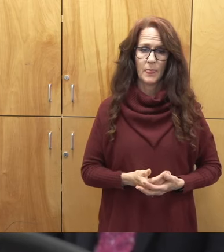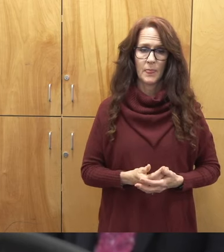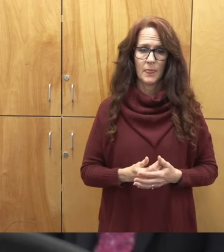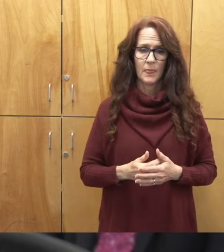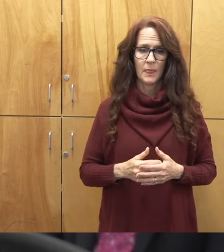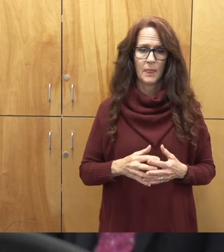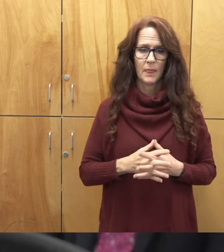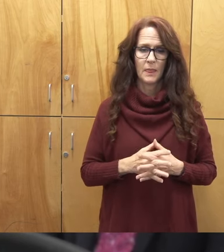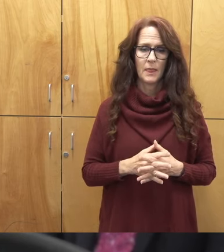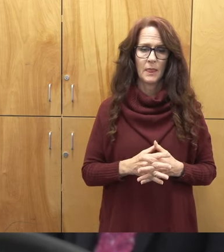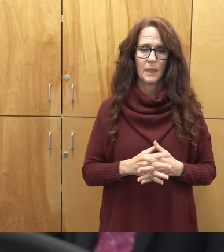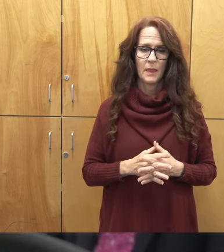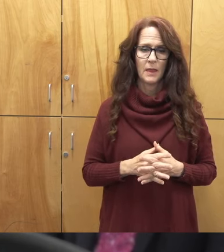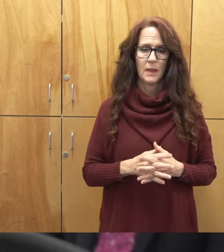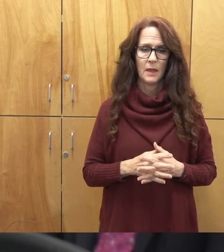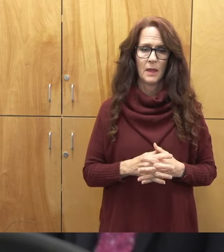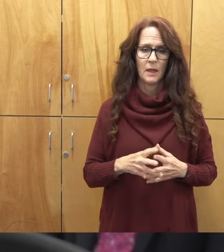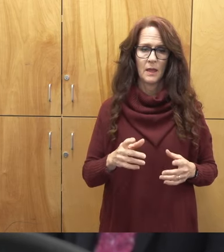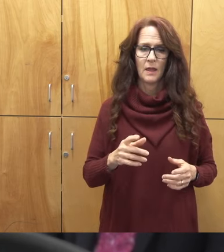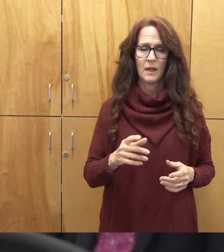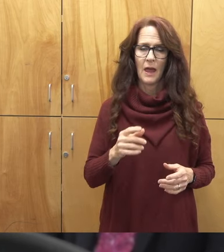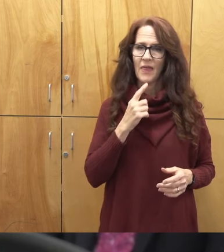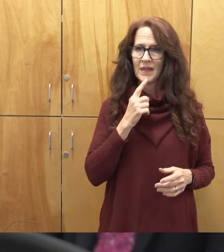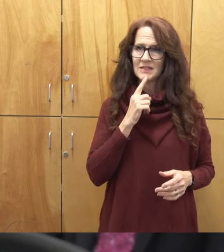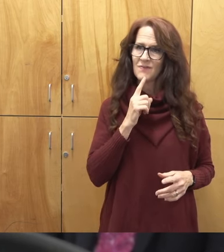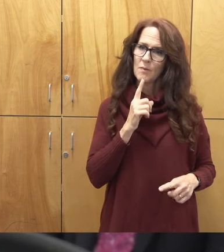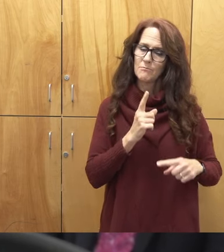let me just say, I think it's promising.